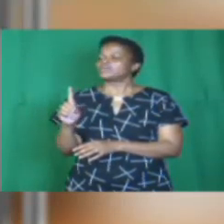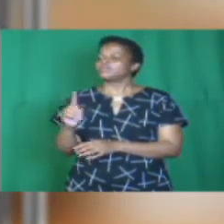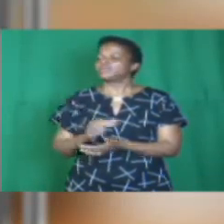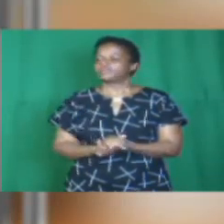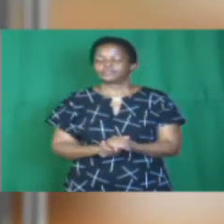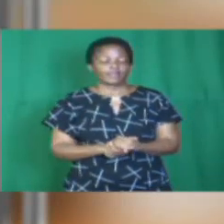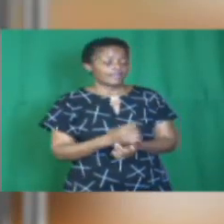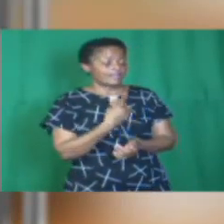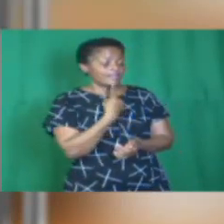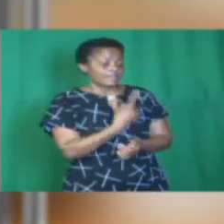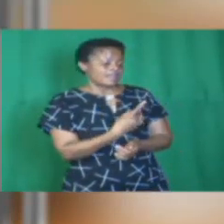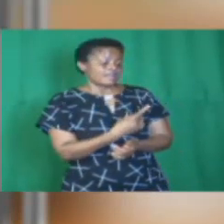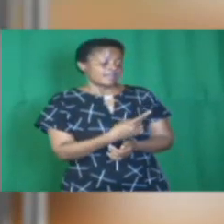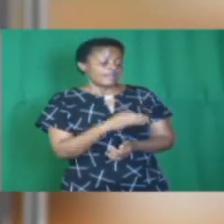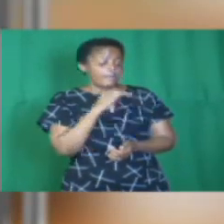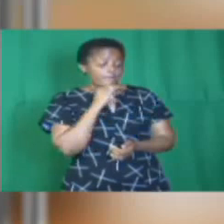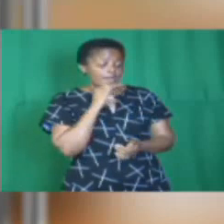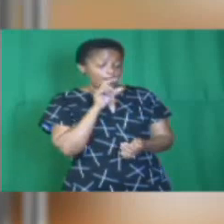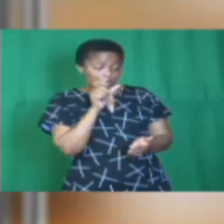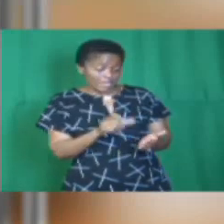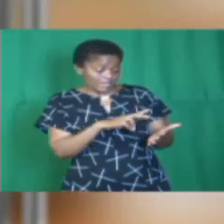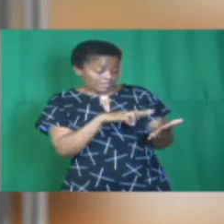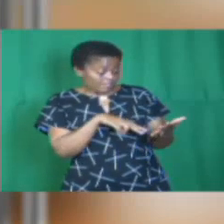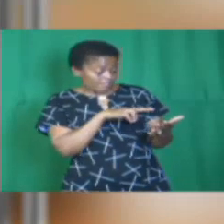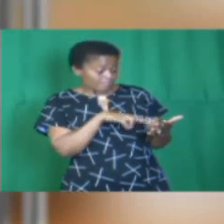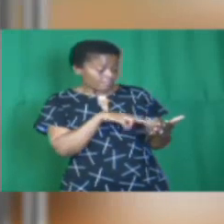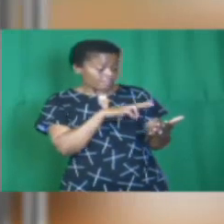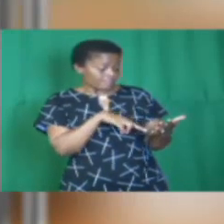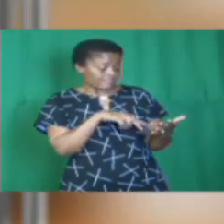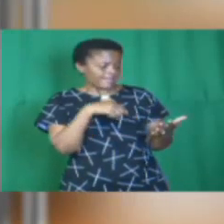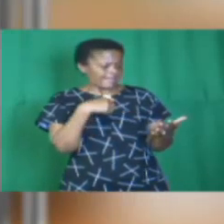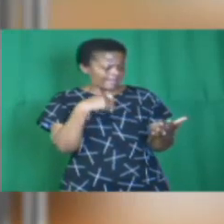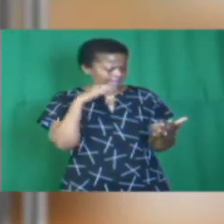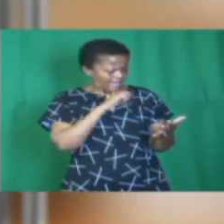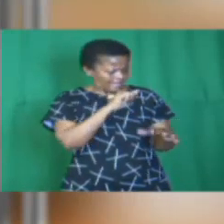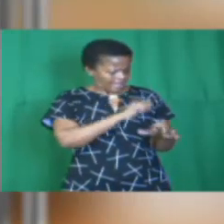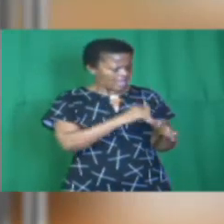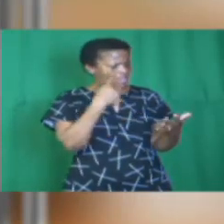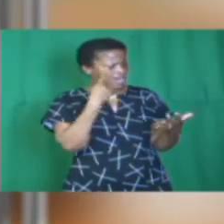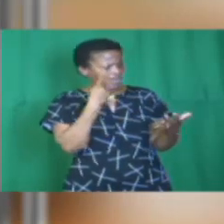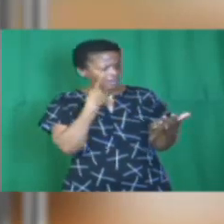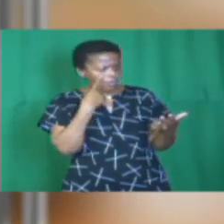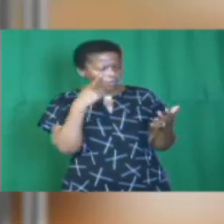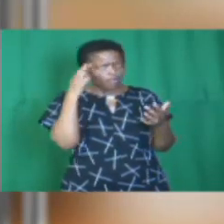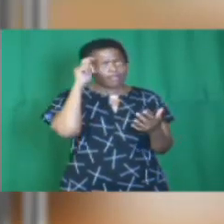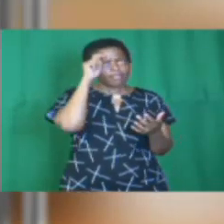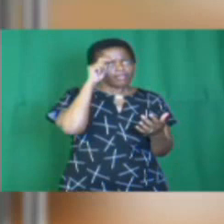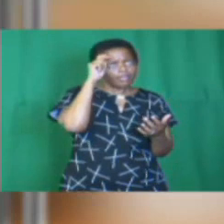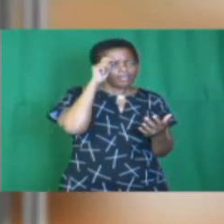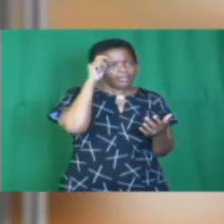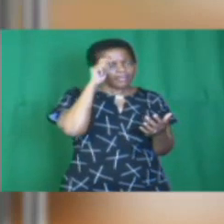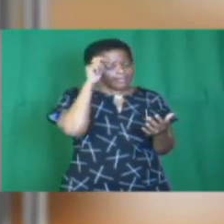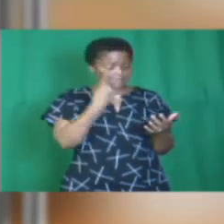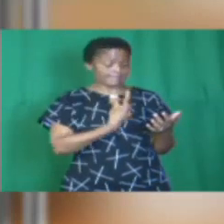is when the reader is able to have a mental picture of what you are saying. You are using words to